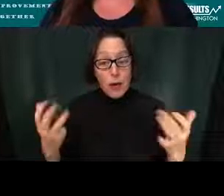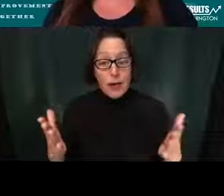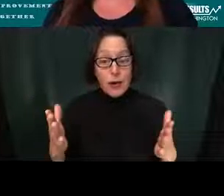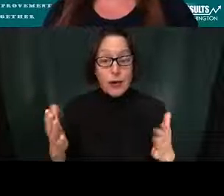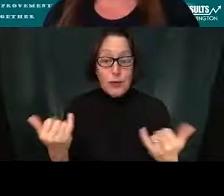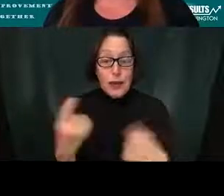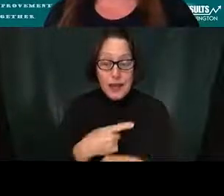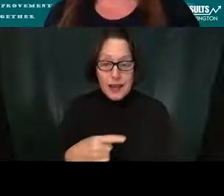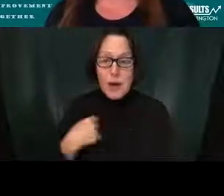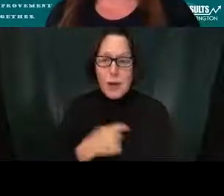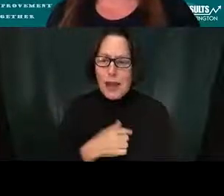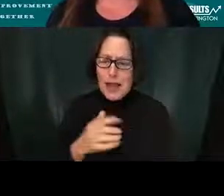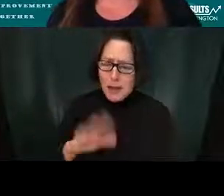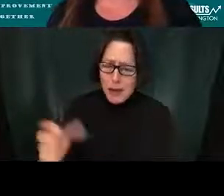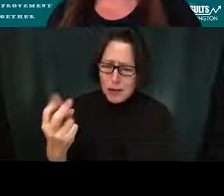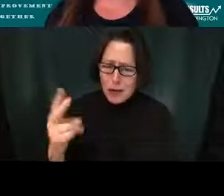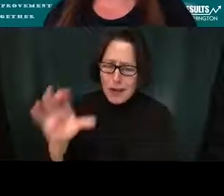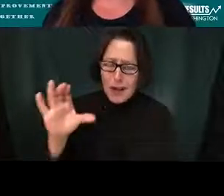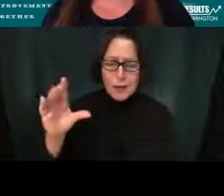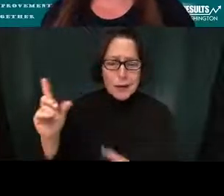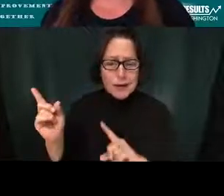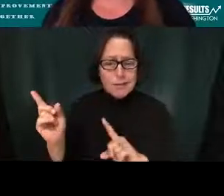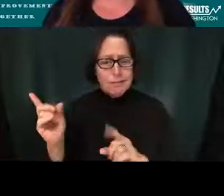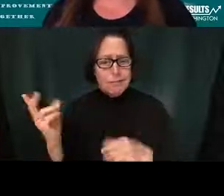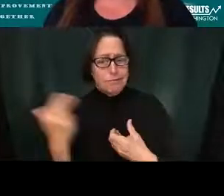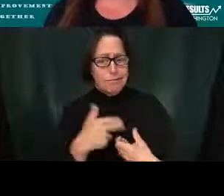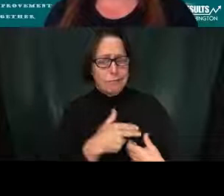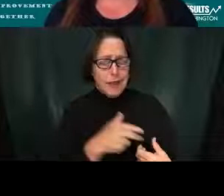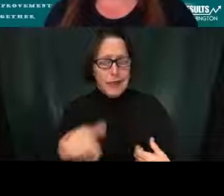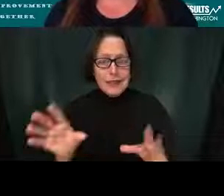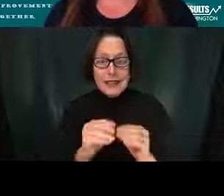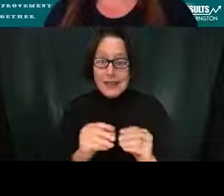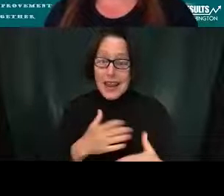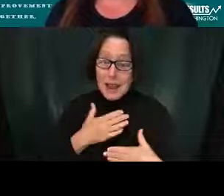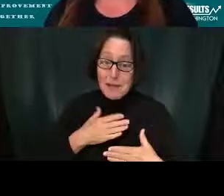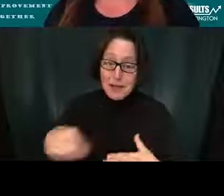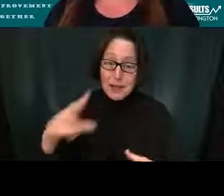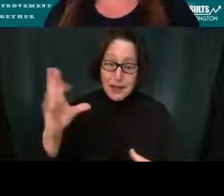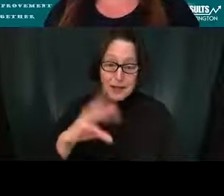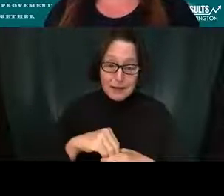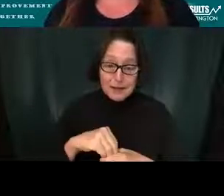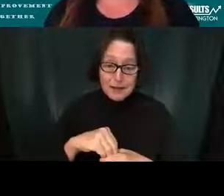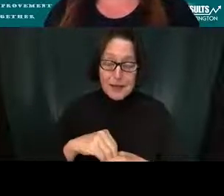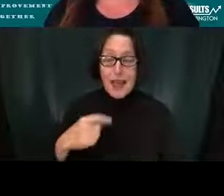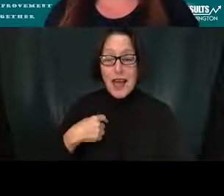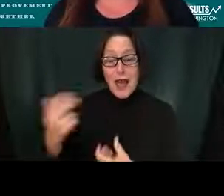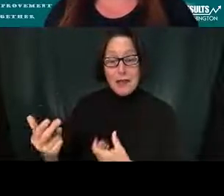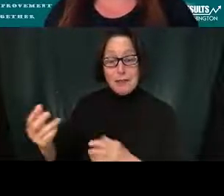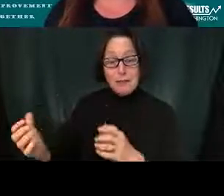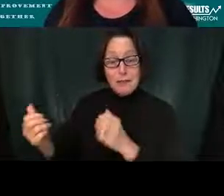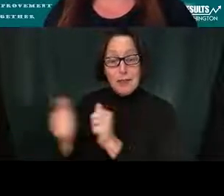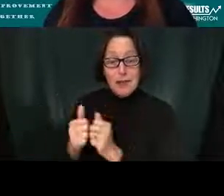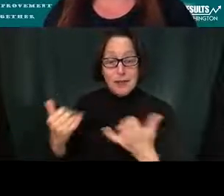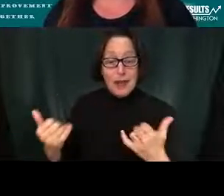about just over 1,200 attendees who have registered for this session, and we are so happy you're here. I am joined today by